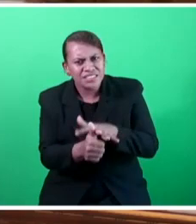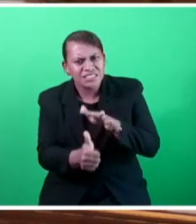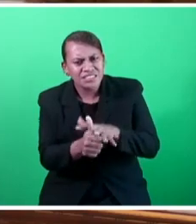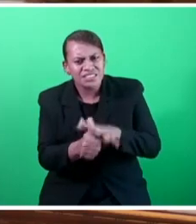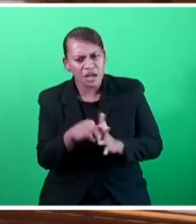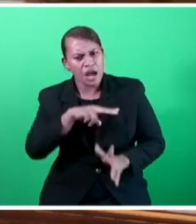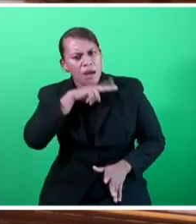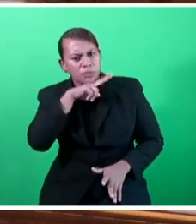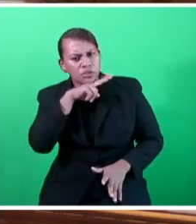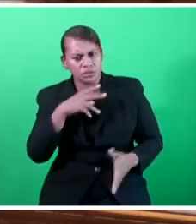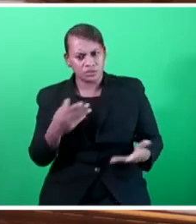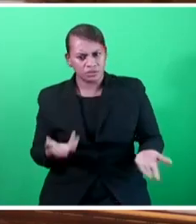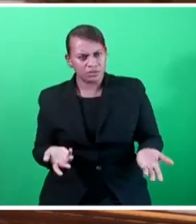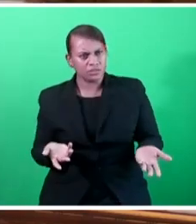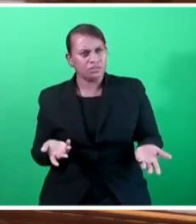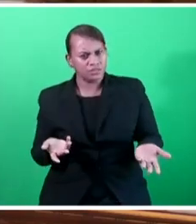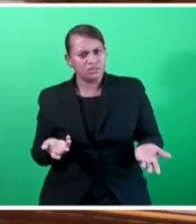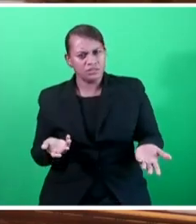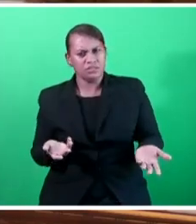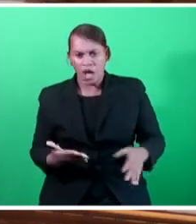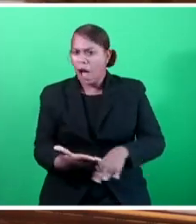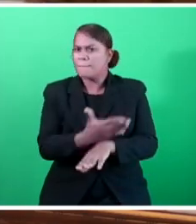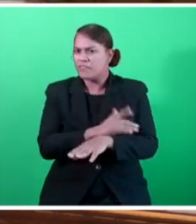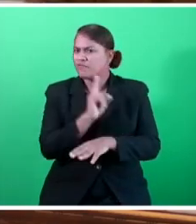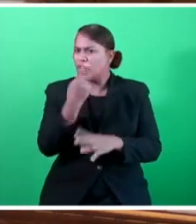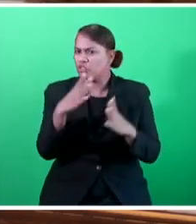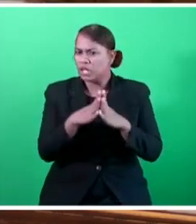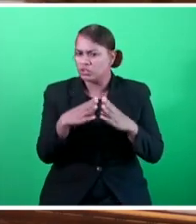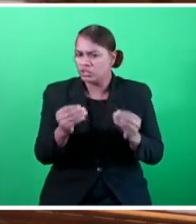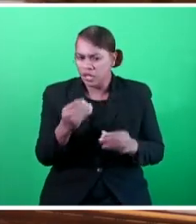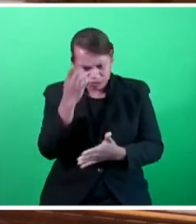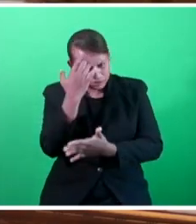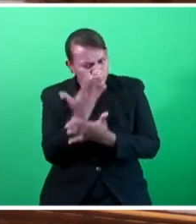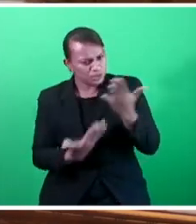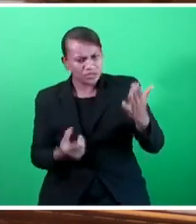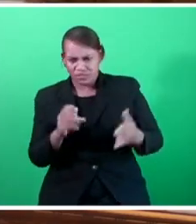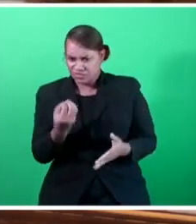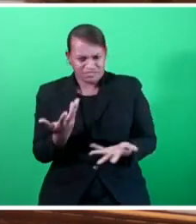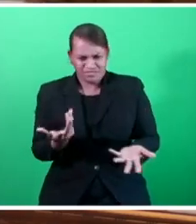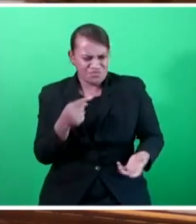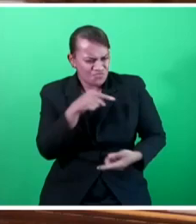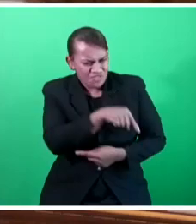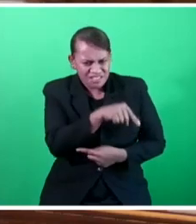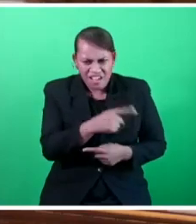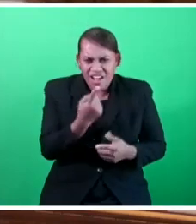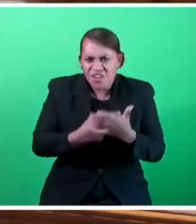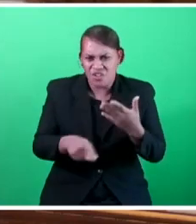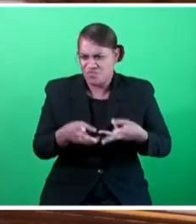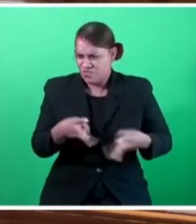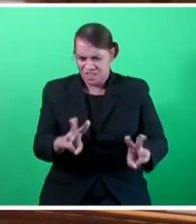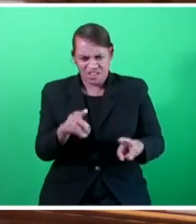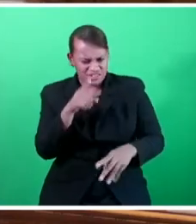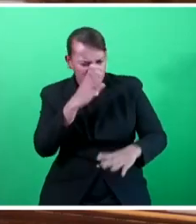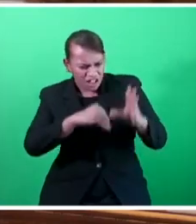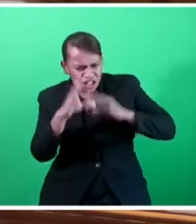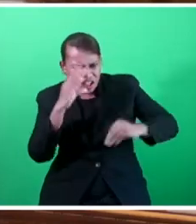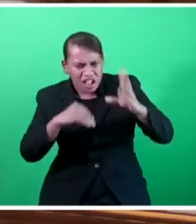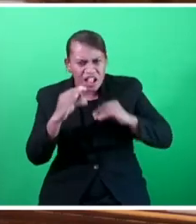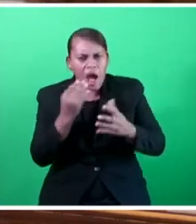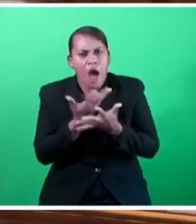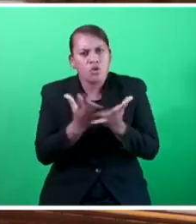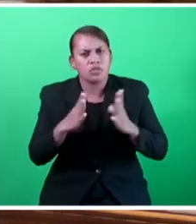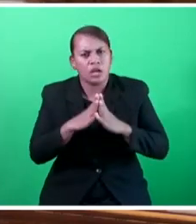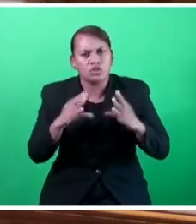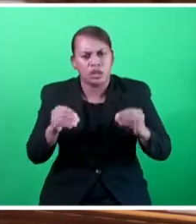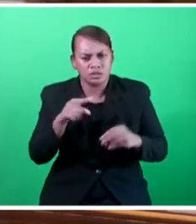their only or primary source of information on sexuality and sexual relationships. This may influence behaviors as well